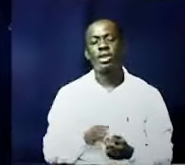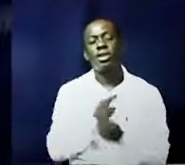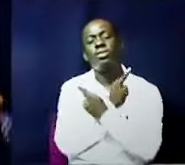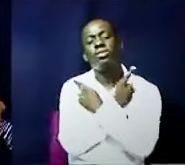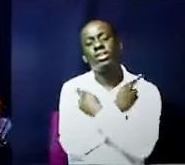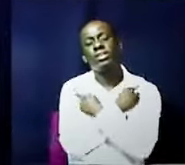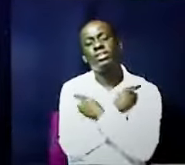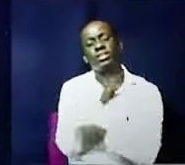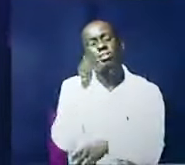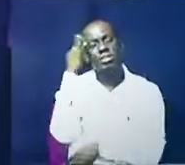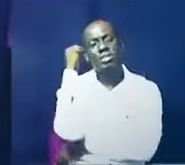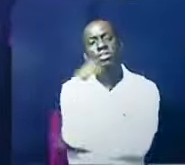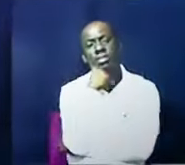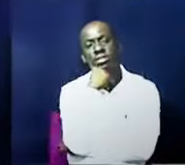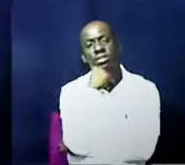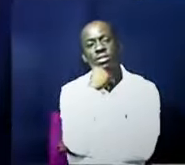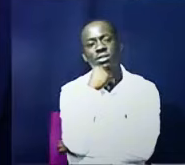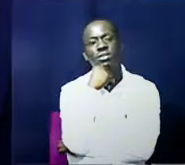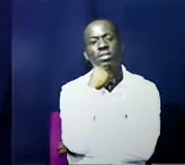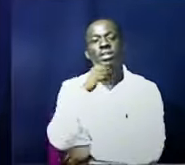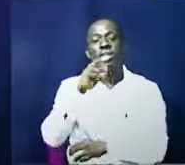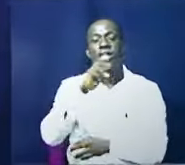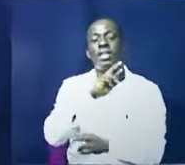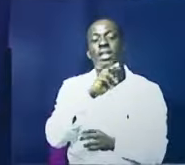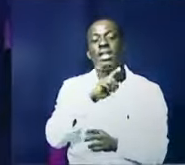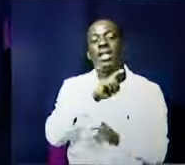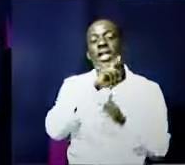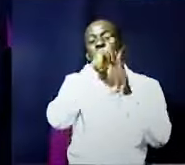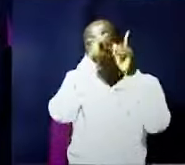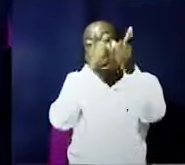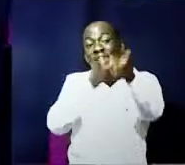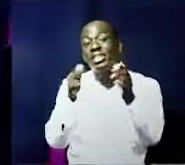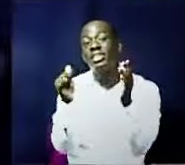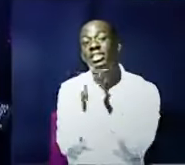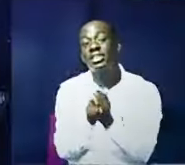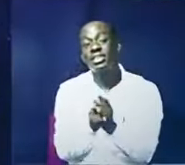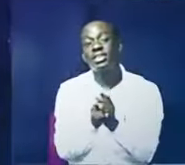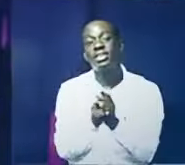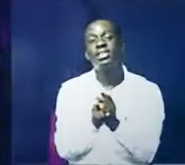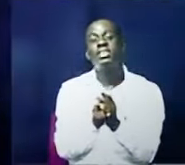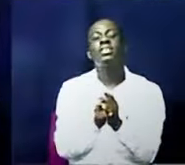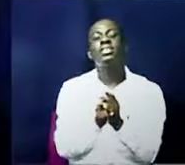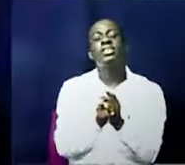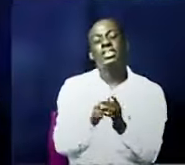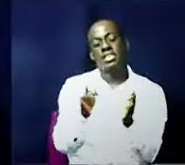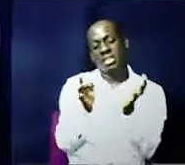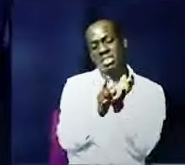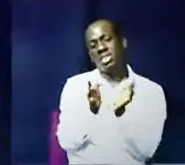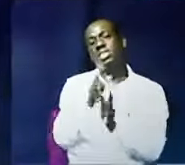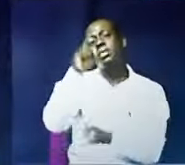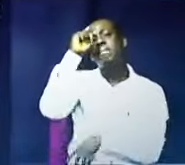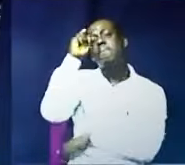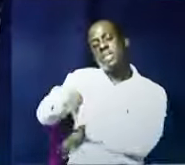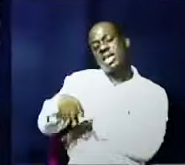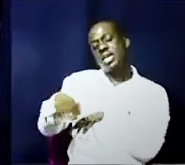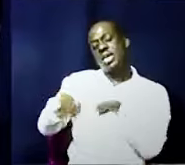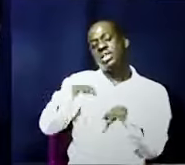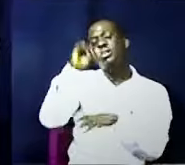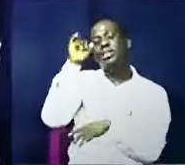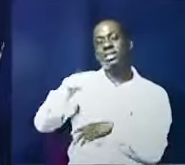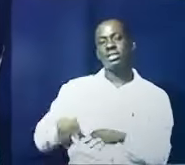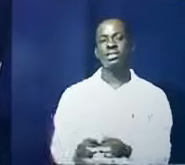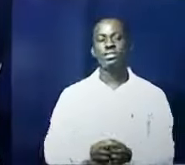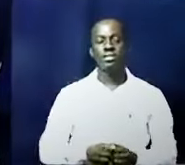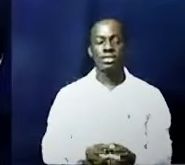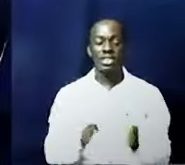Now his action was driven by need. He prayed so much because